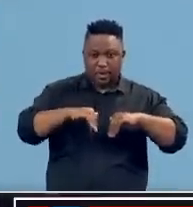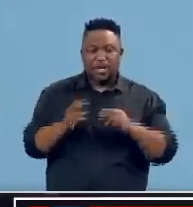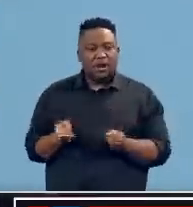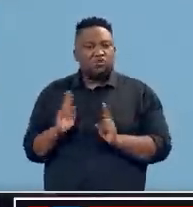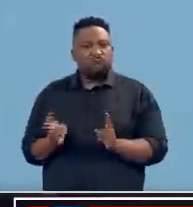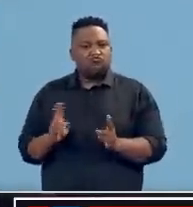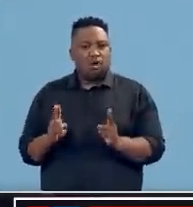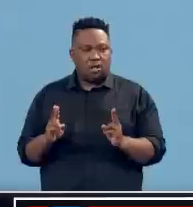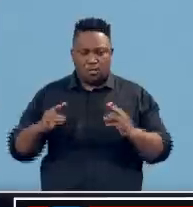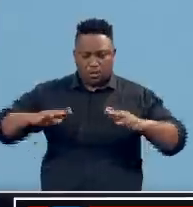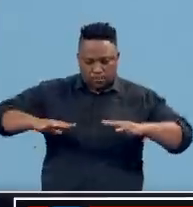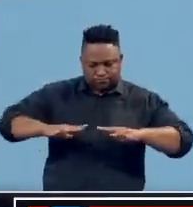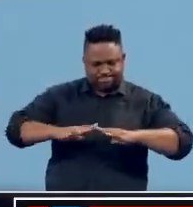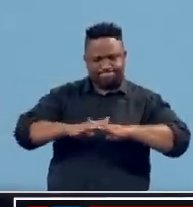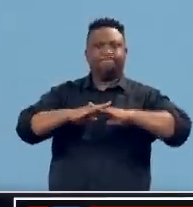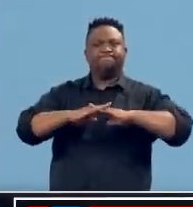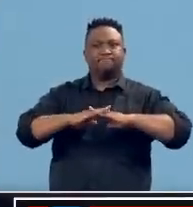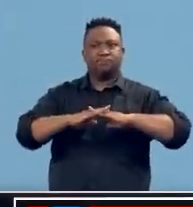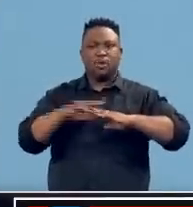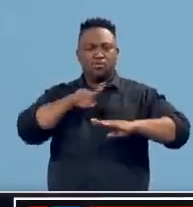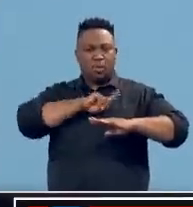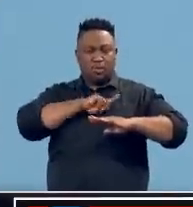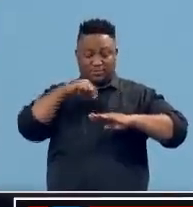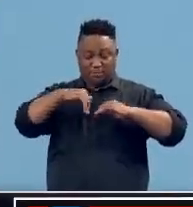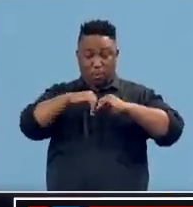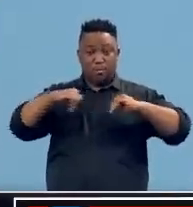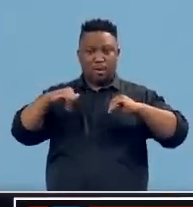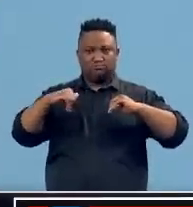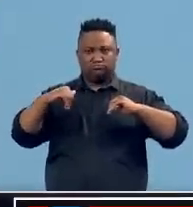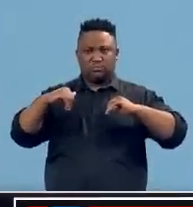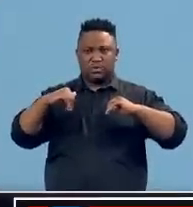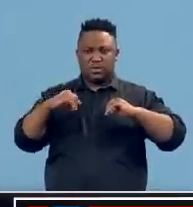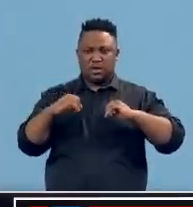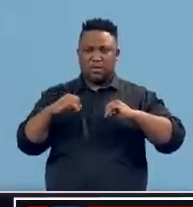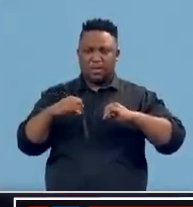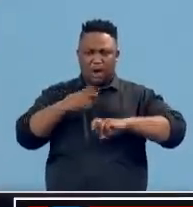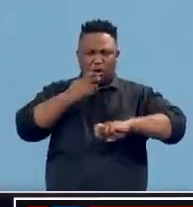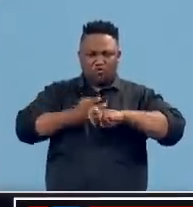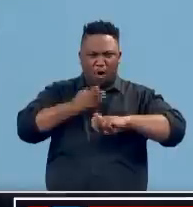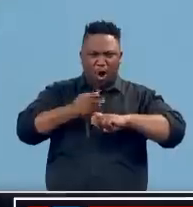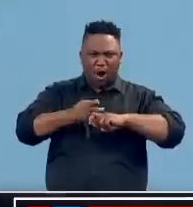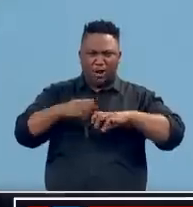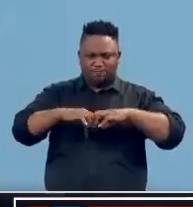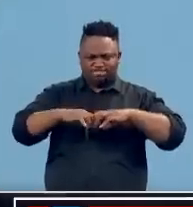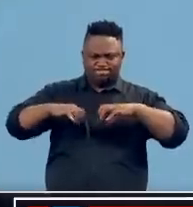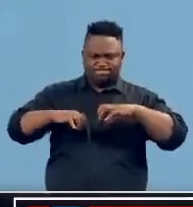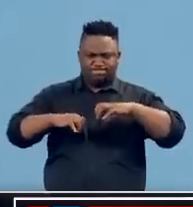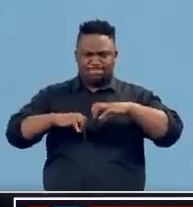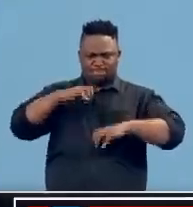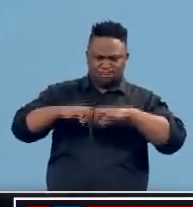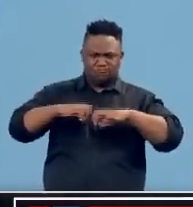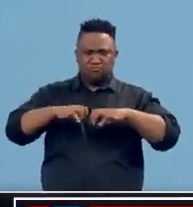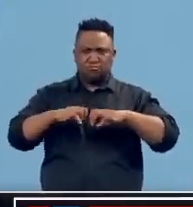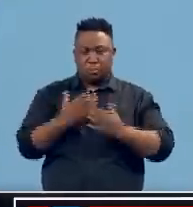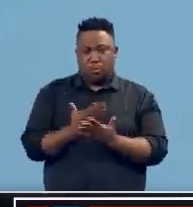on the rocks above the old stopes, the mine workings, and the rock is creaking and cracking, and every now and again there are seismic